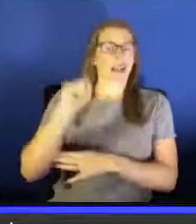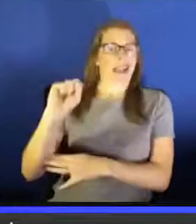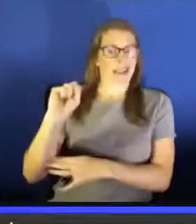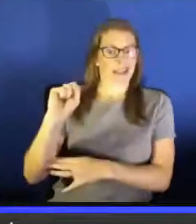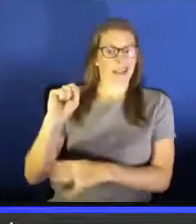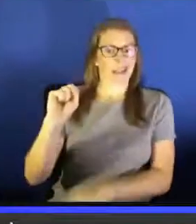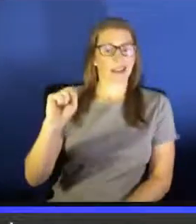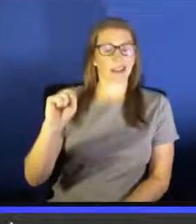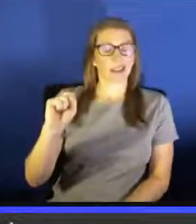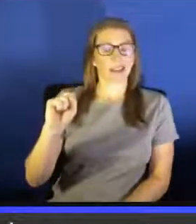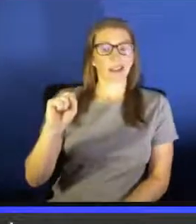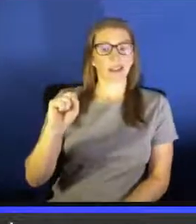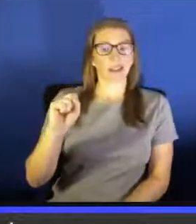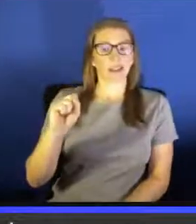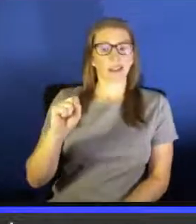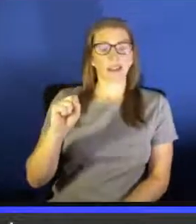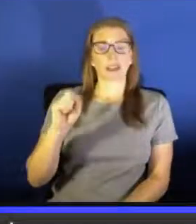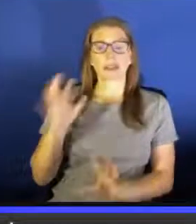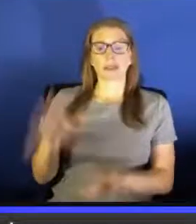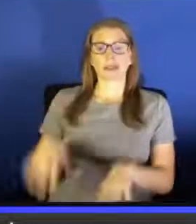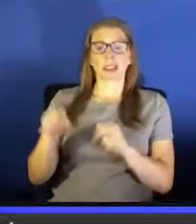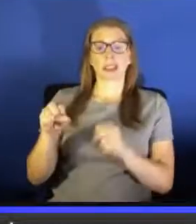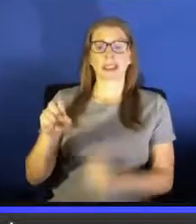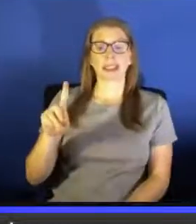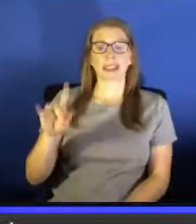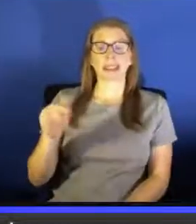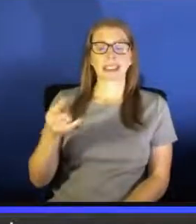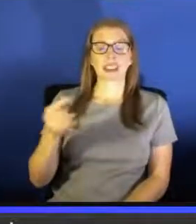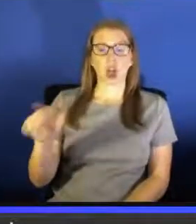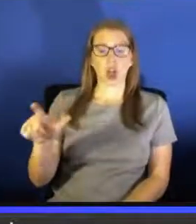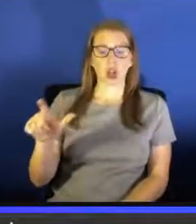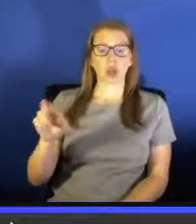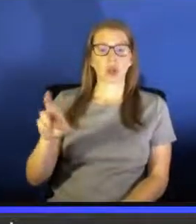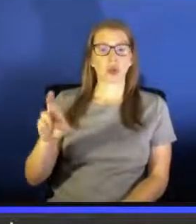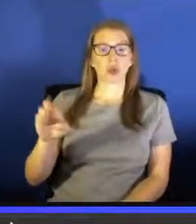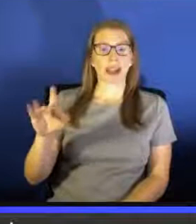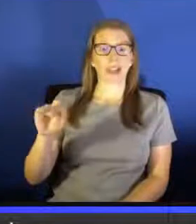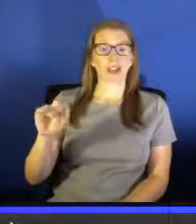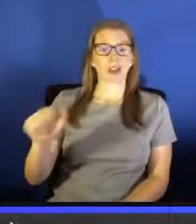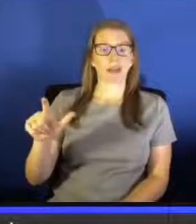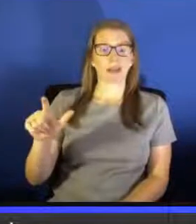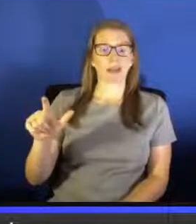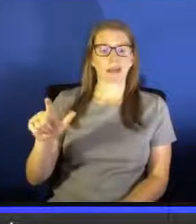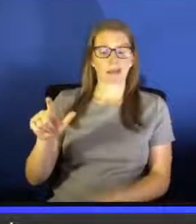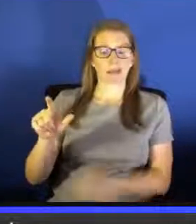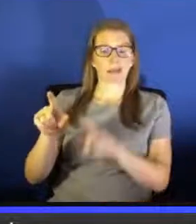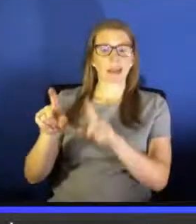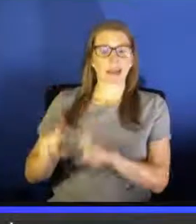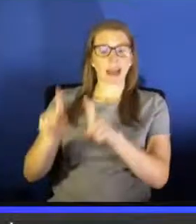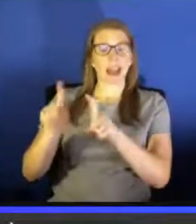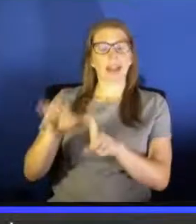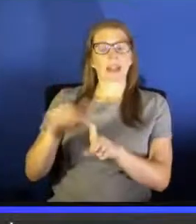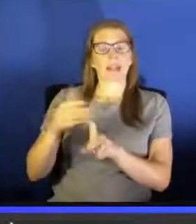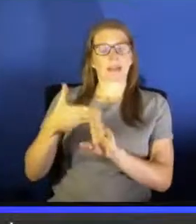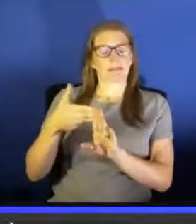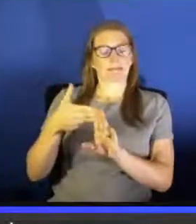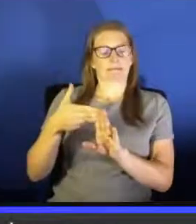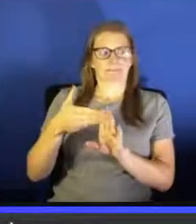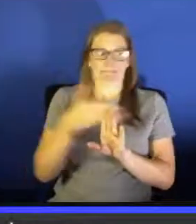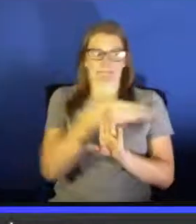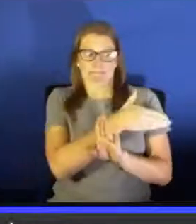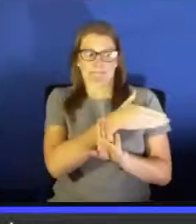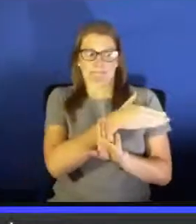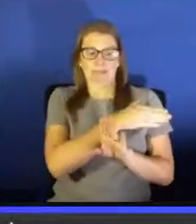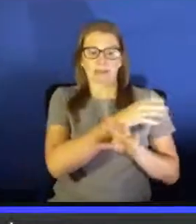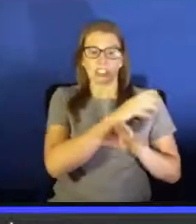undergo a digital rectal exam, right? And that's part of traditional screening. But we know that if you had